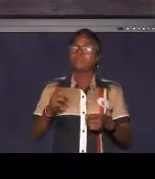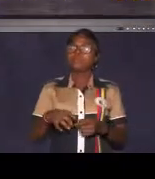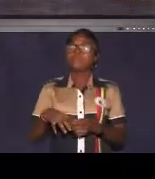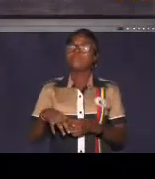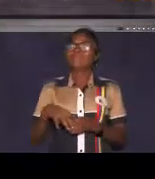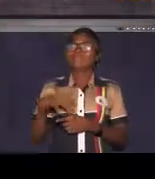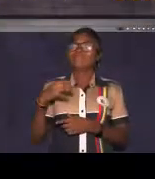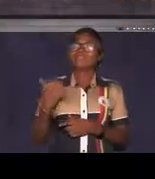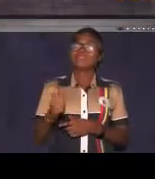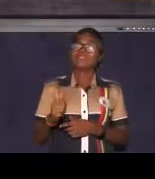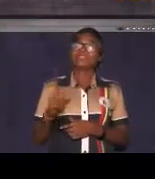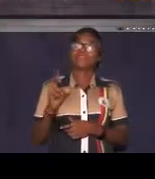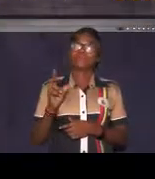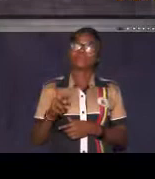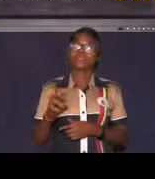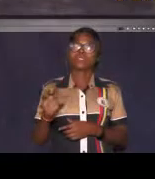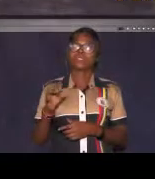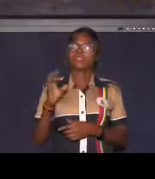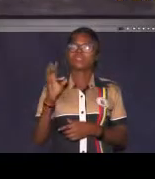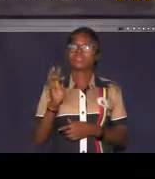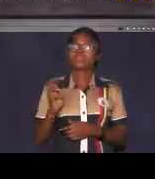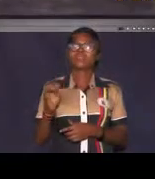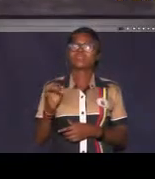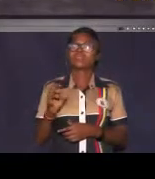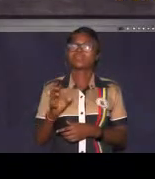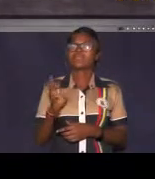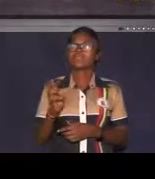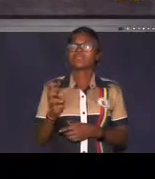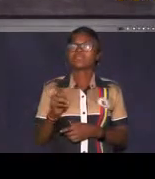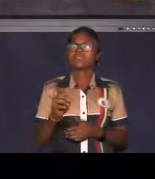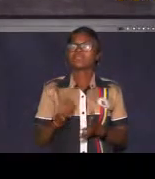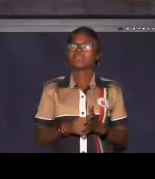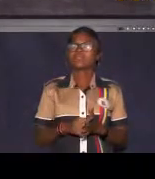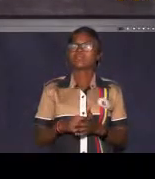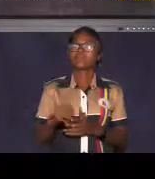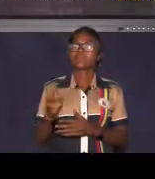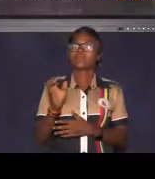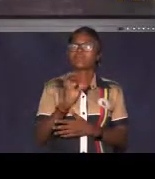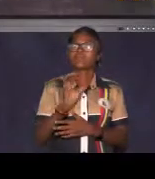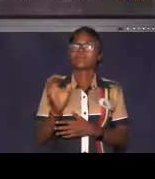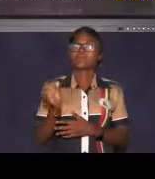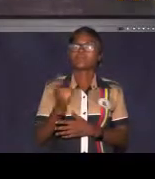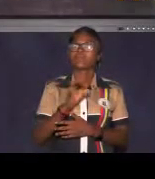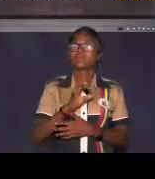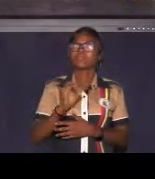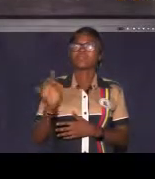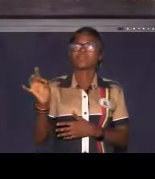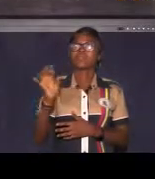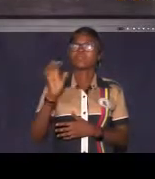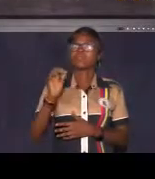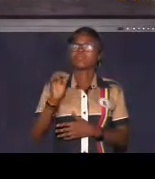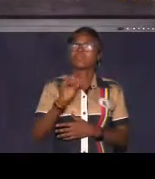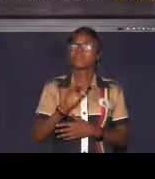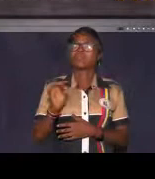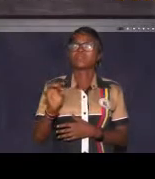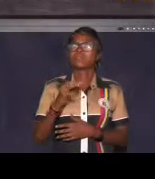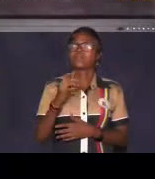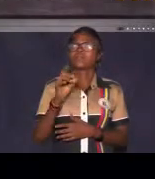28,000, 6,400, 56,000, 3,000, 16,000, 500, 880,